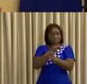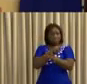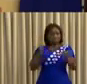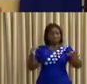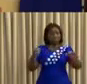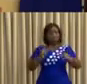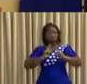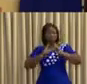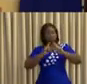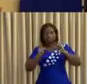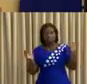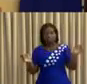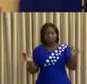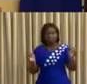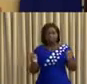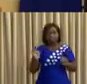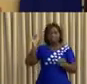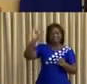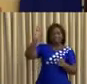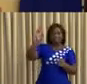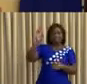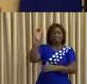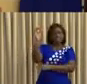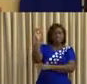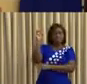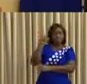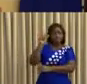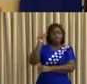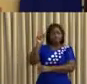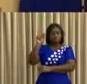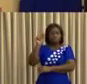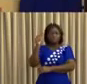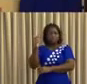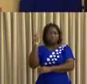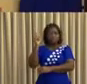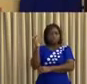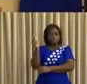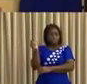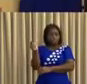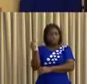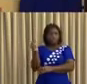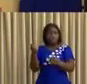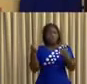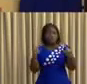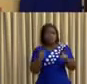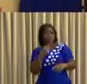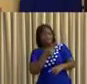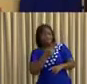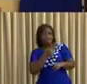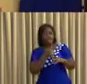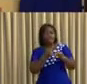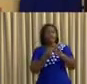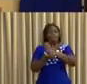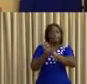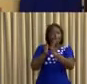consent. On 7th January 2021, when my mandate as the current president